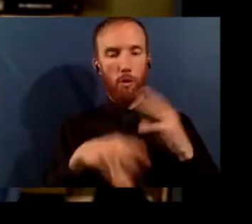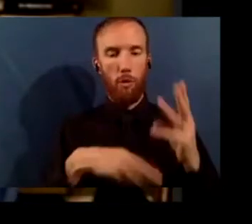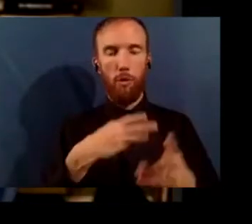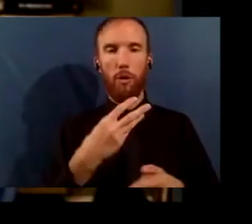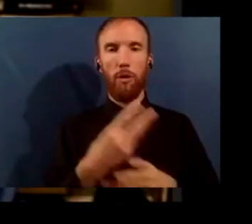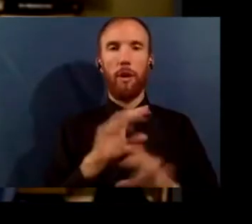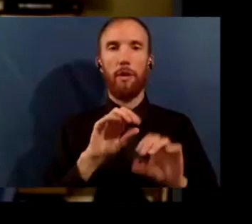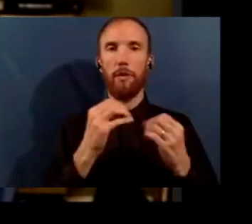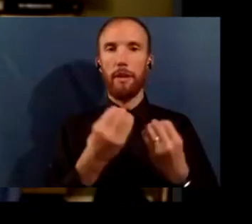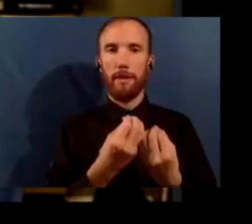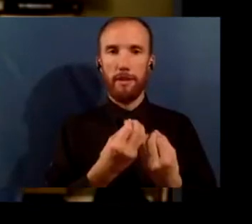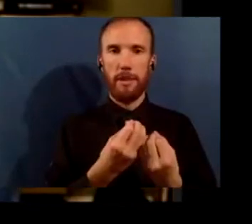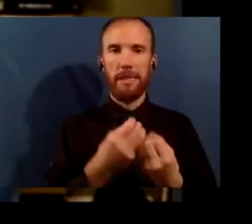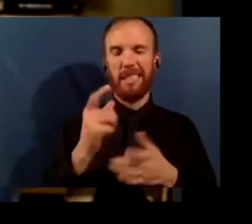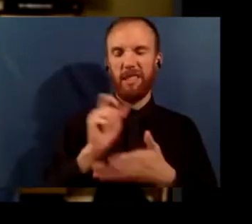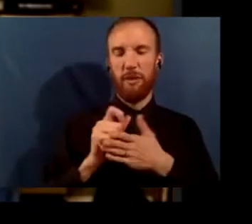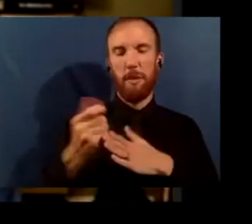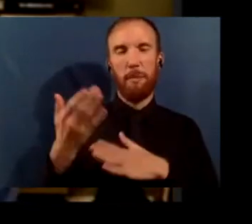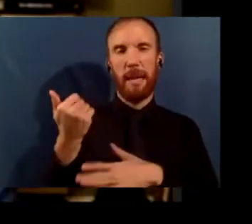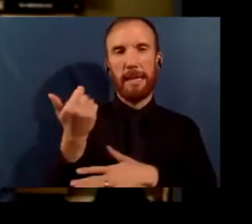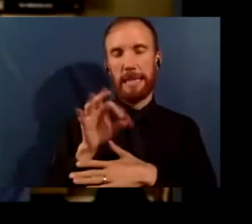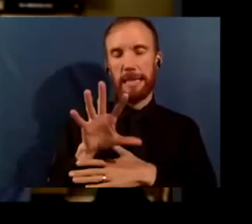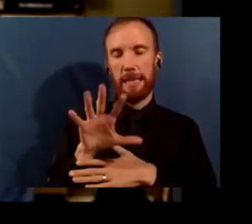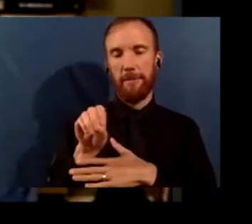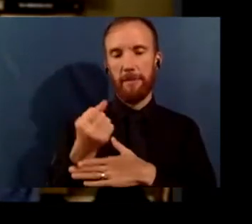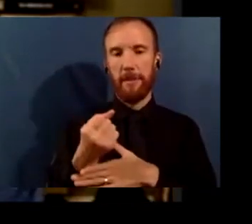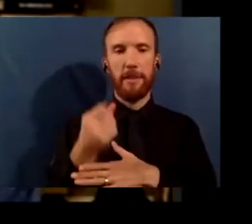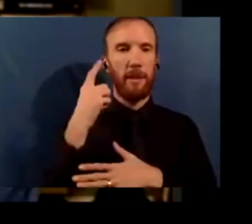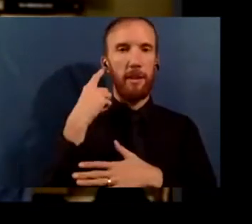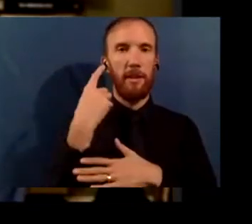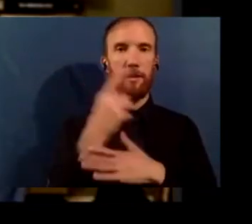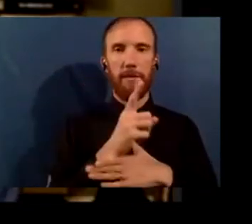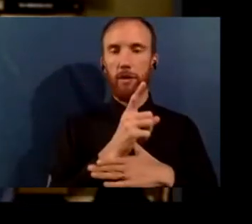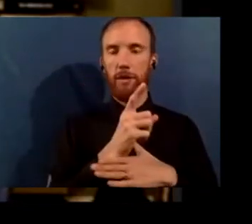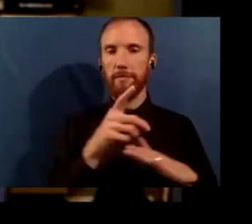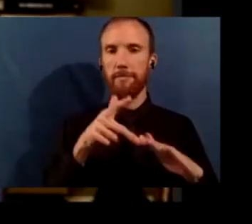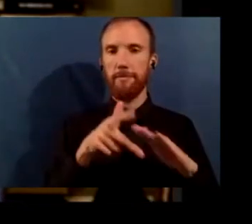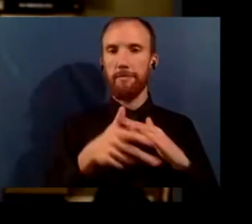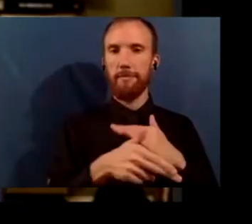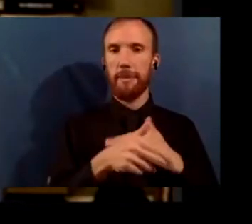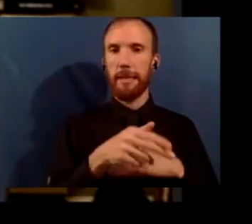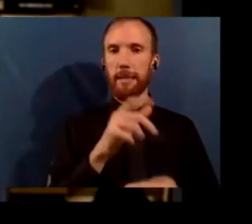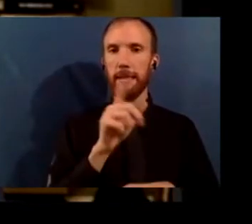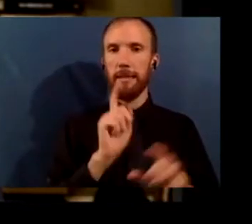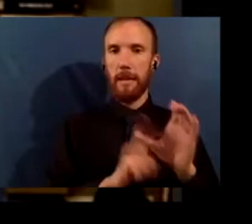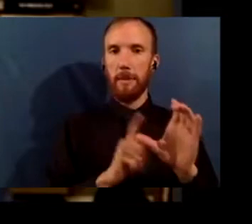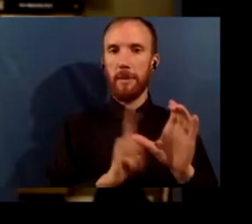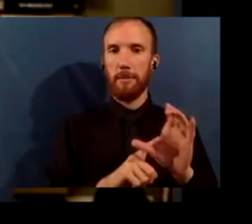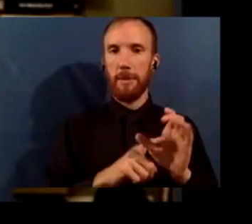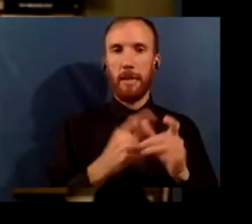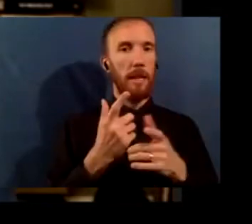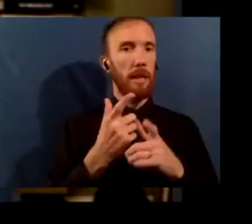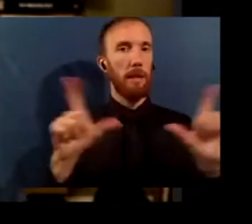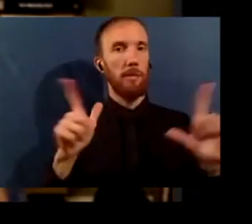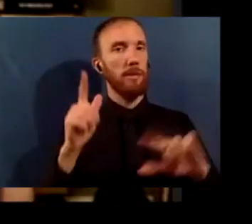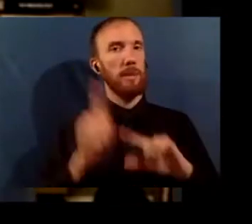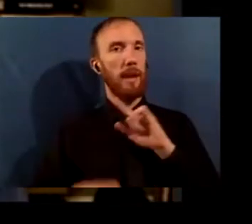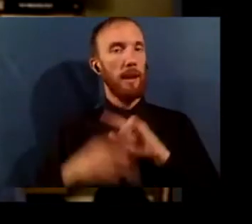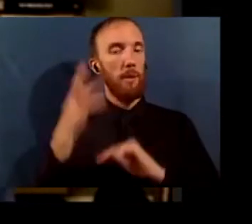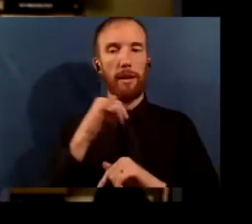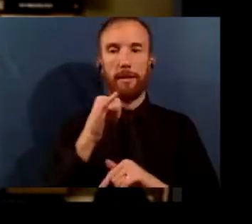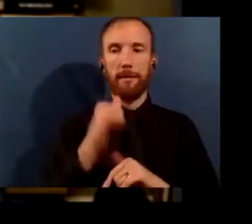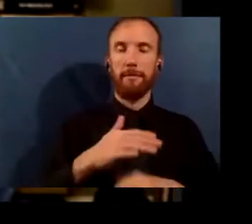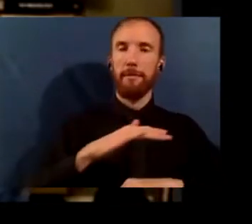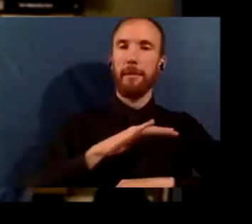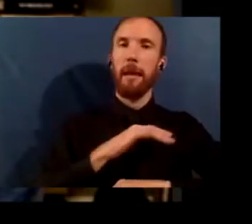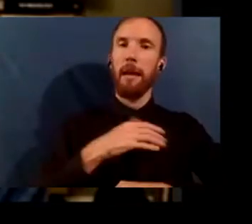to undercut communism. He says liberalism cannot undercut communism because liberalism doesn't deal with hunger and the real